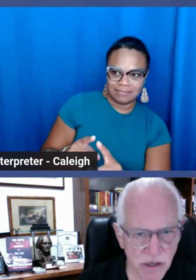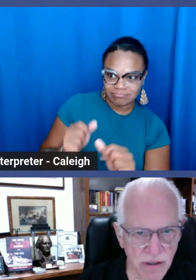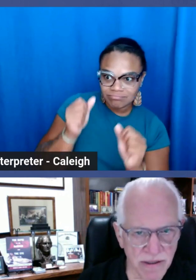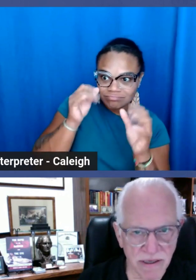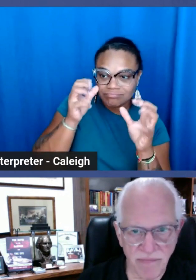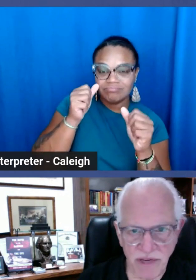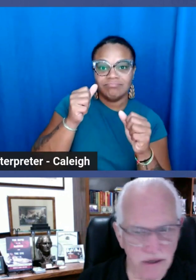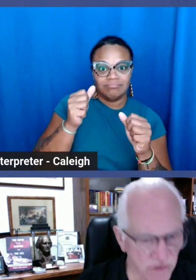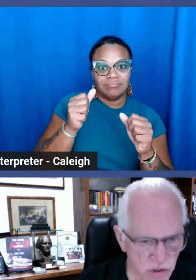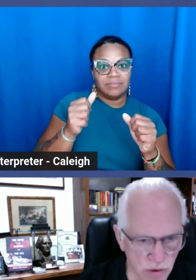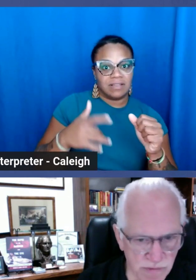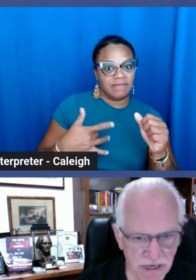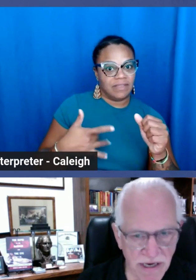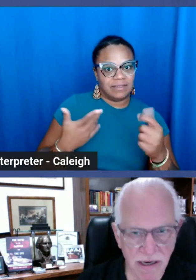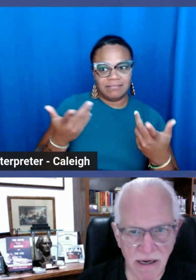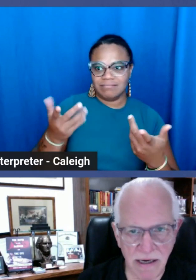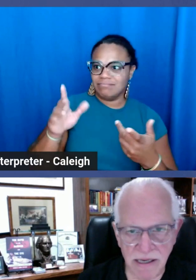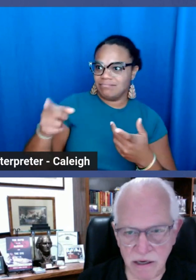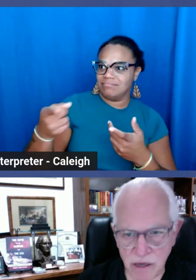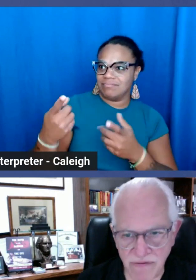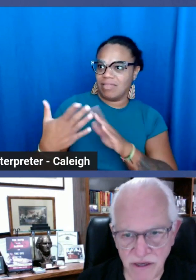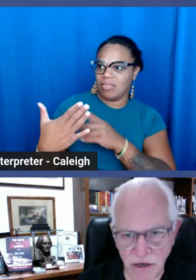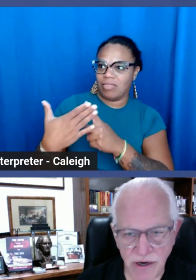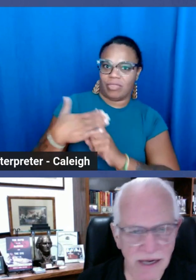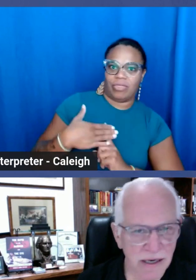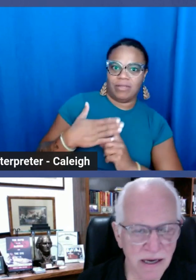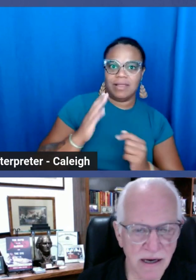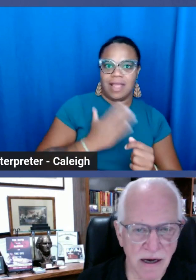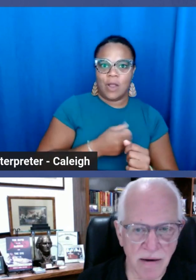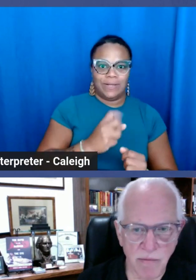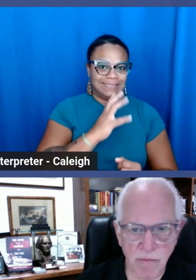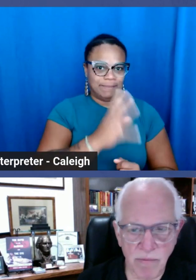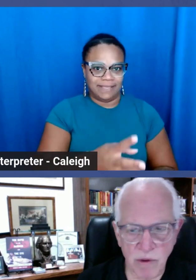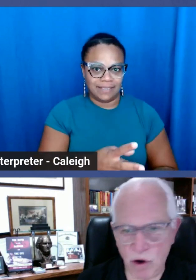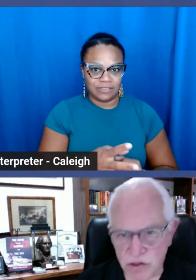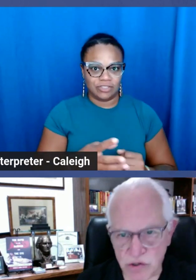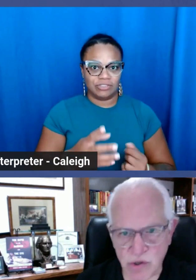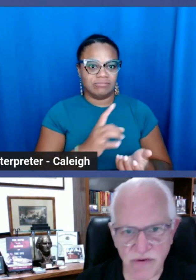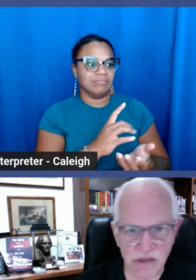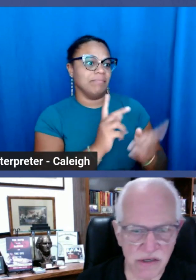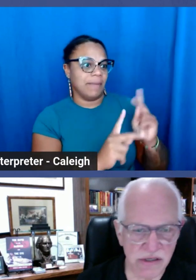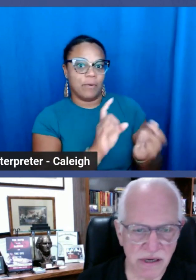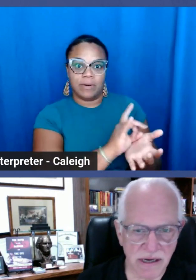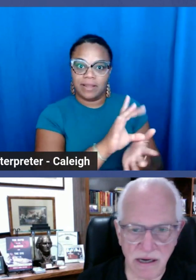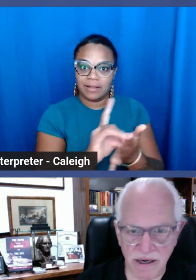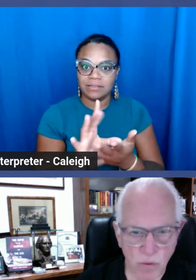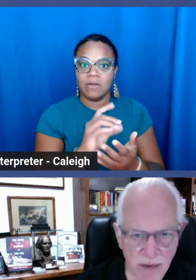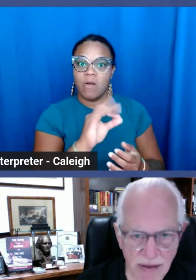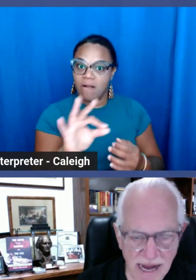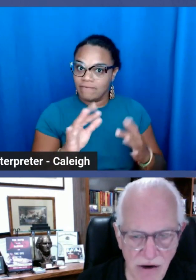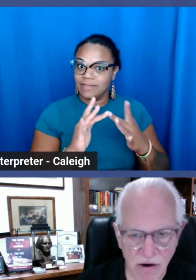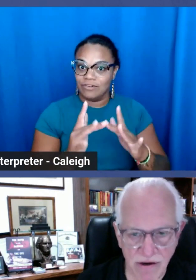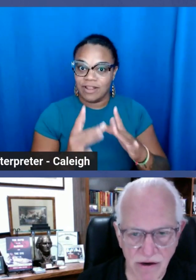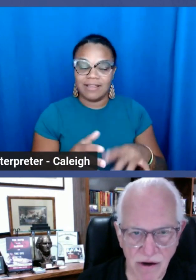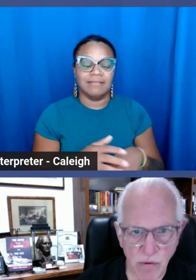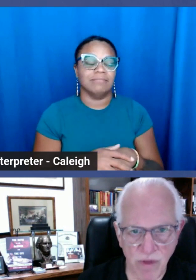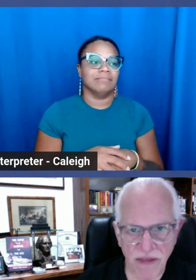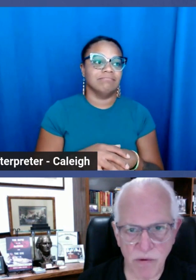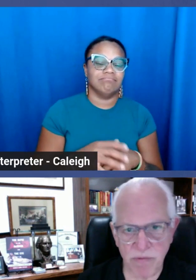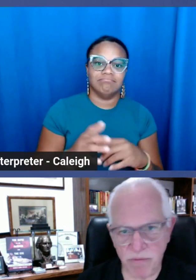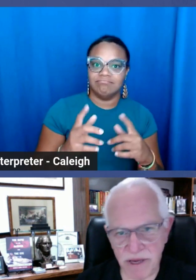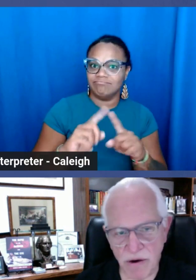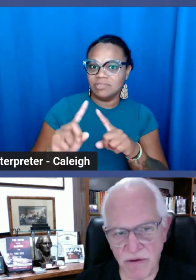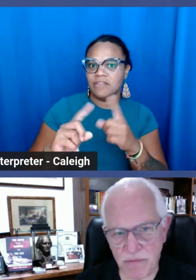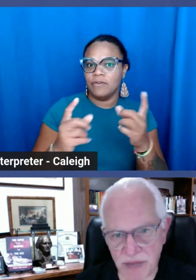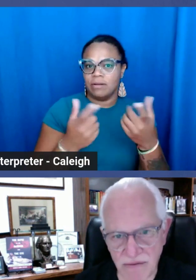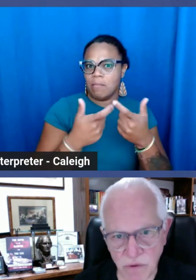being chilled, individuals being kicked off the internet, larger services cutting way back on what they